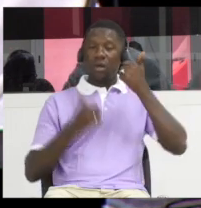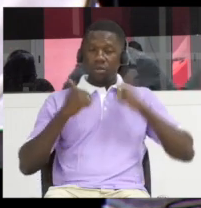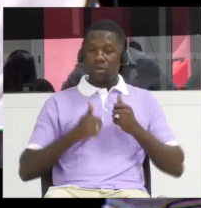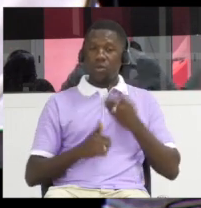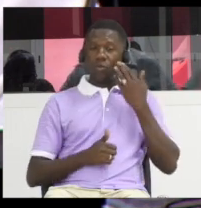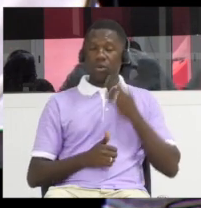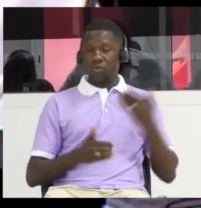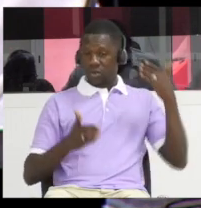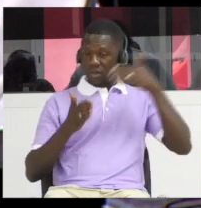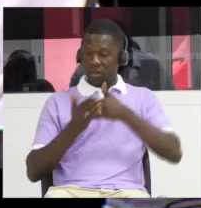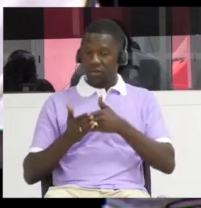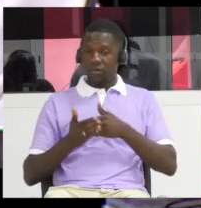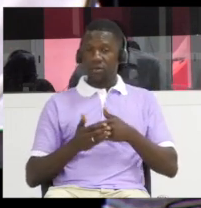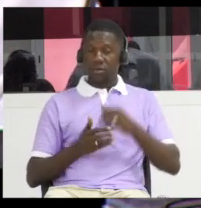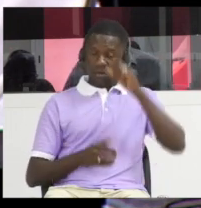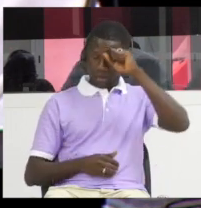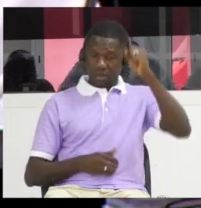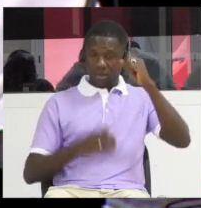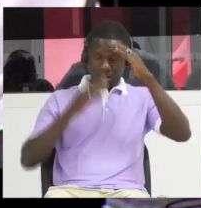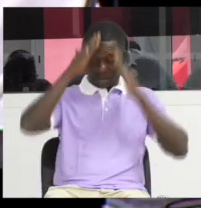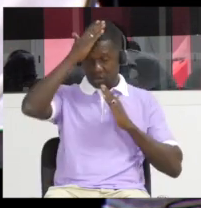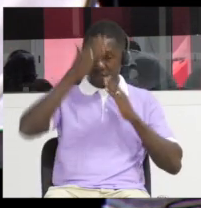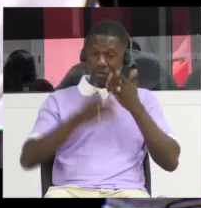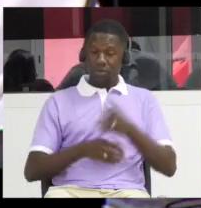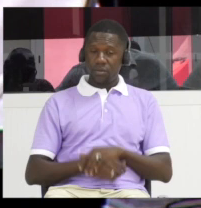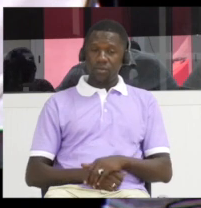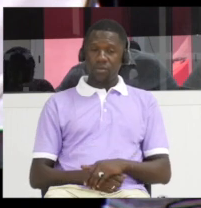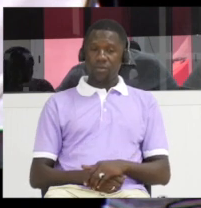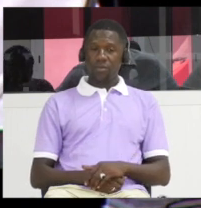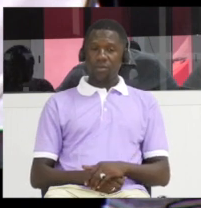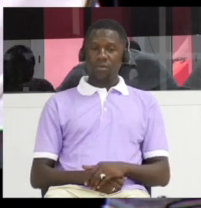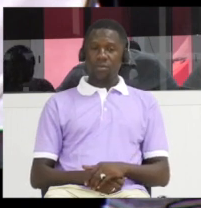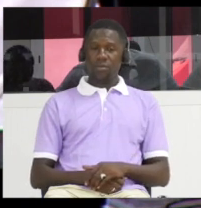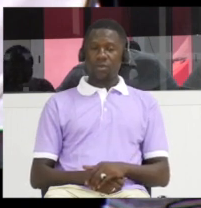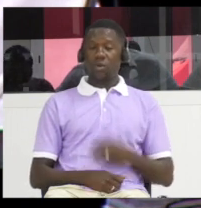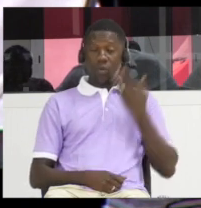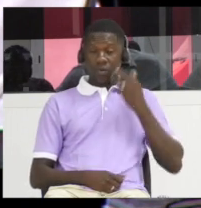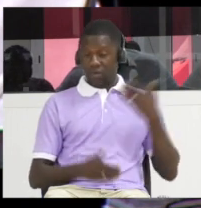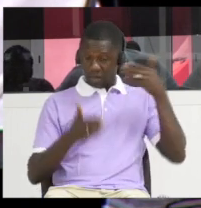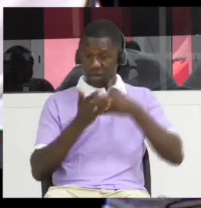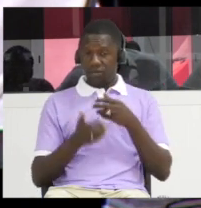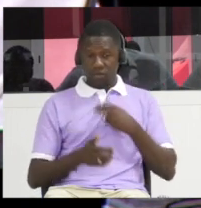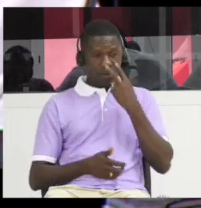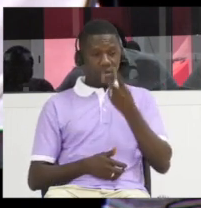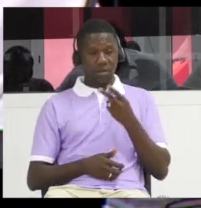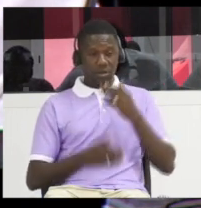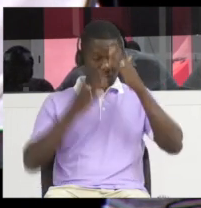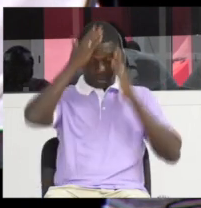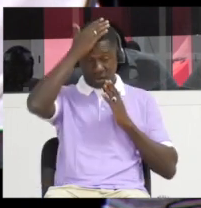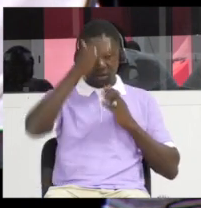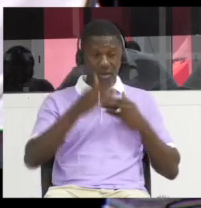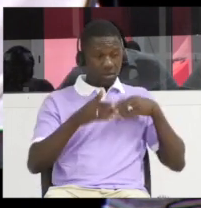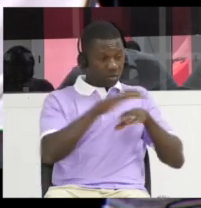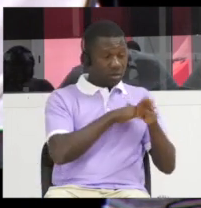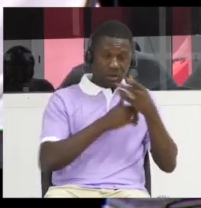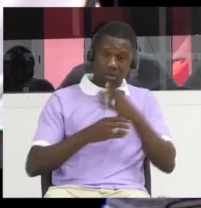When we arrived at State House, we could see this. The soldiers had just entered the complex, and we were